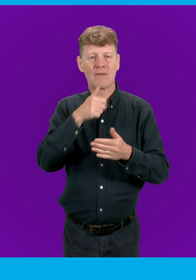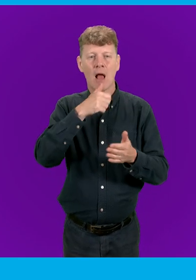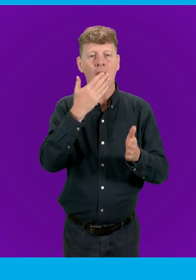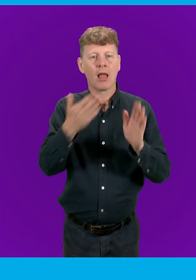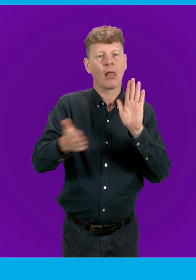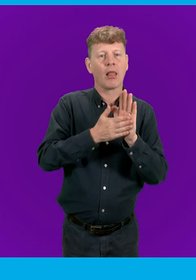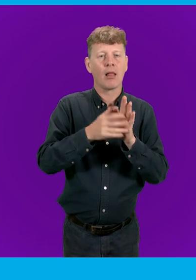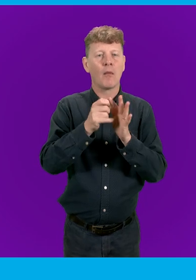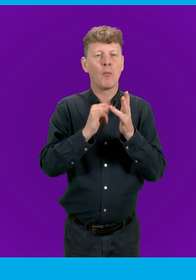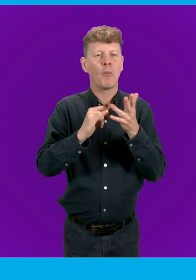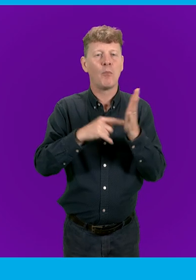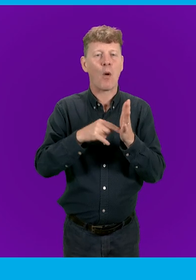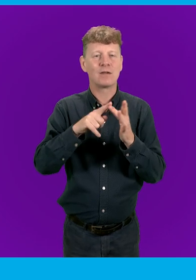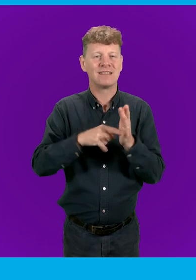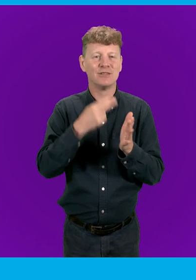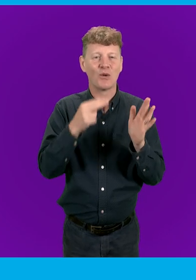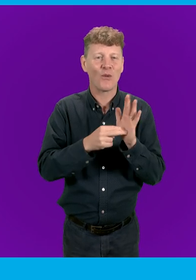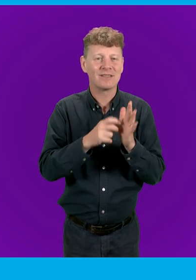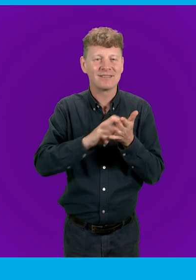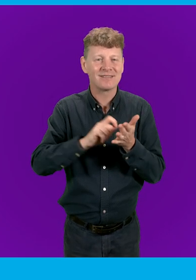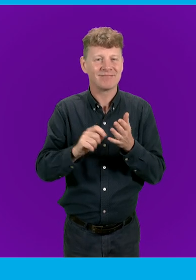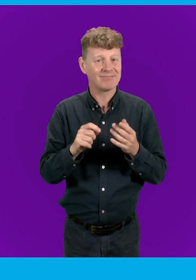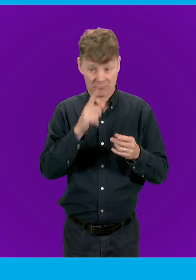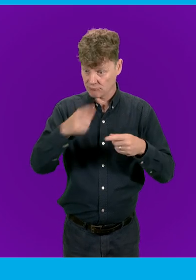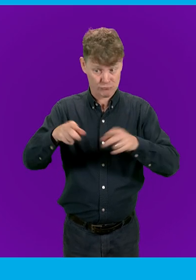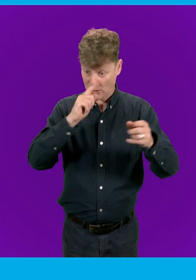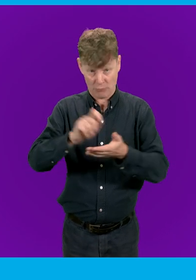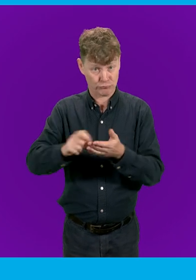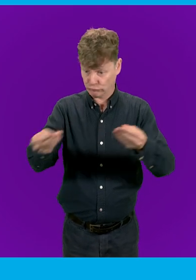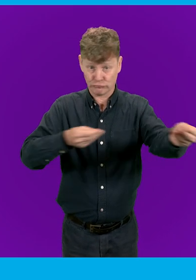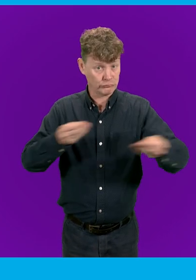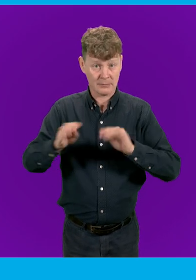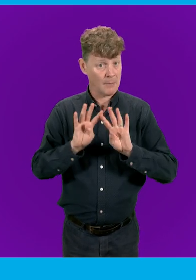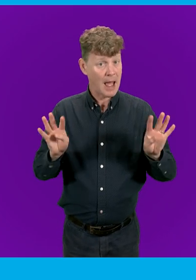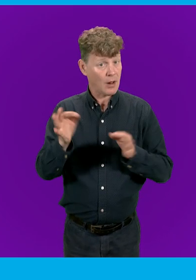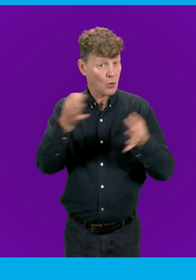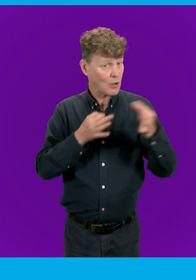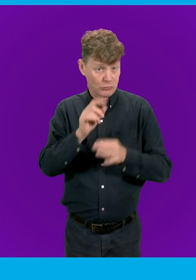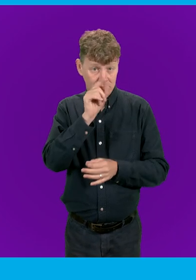come around with. So feel free to write down your question. It can be brought up to the panel at that point as well.